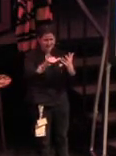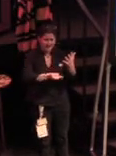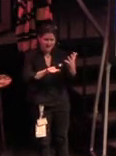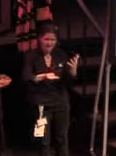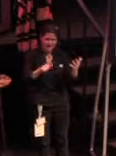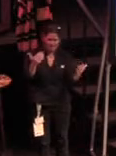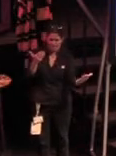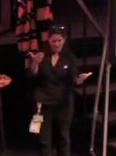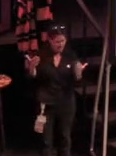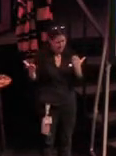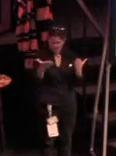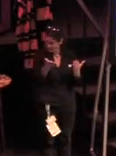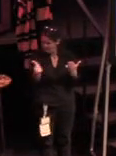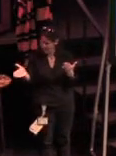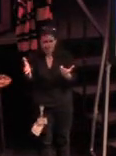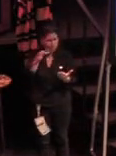and privileges that